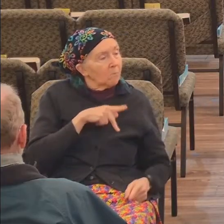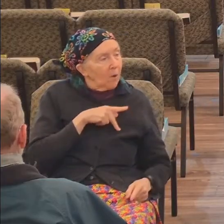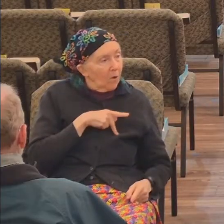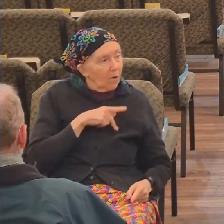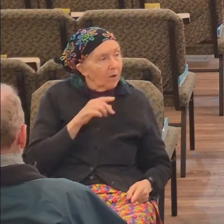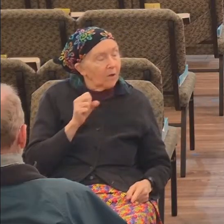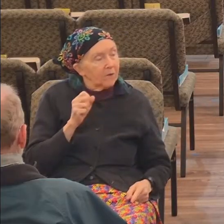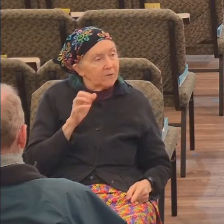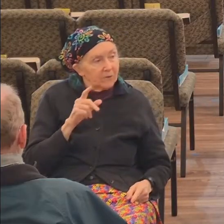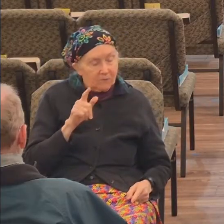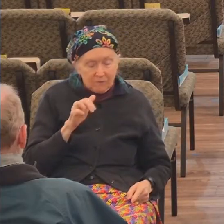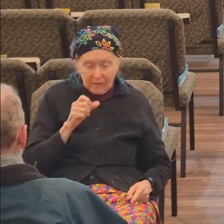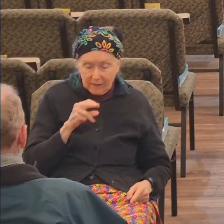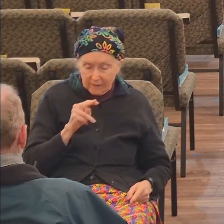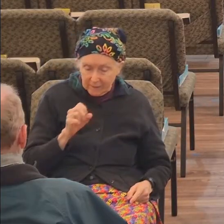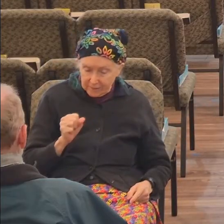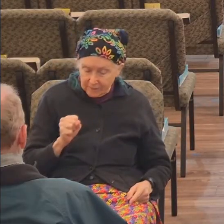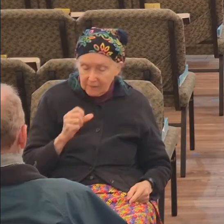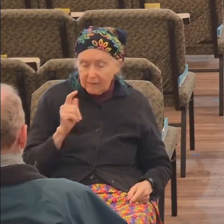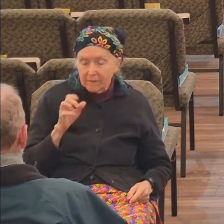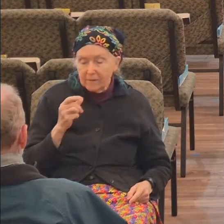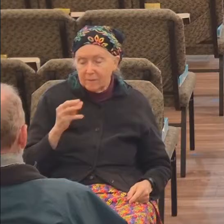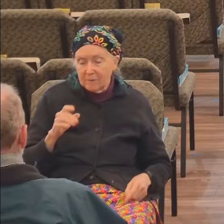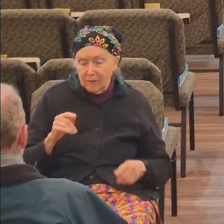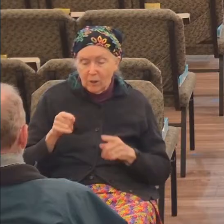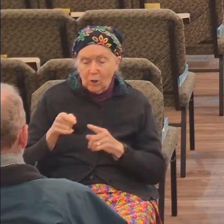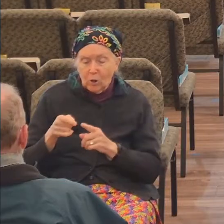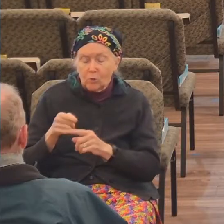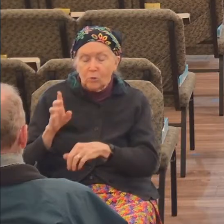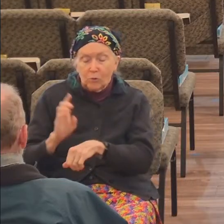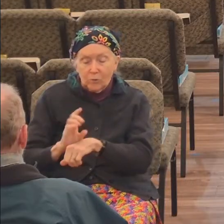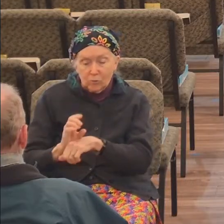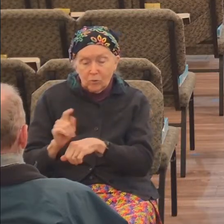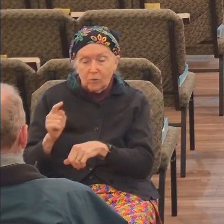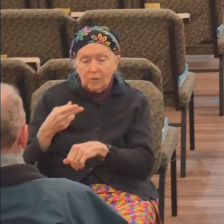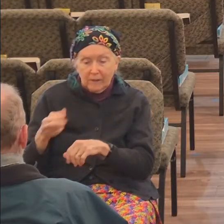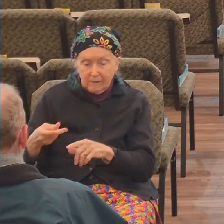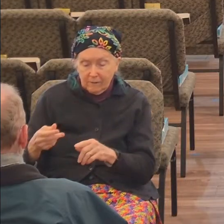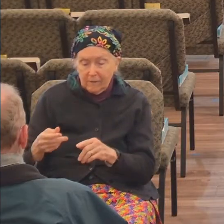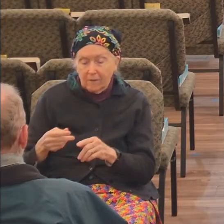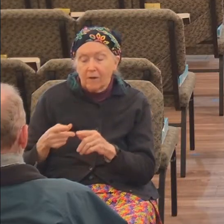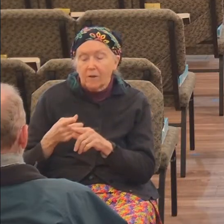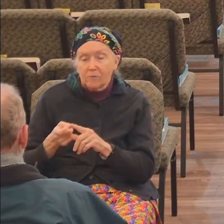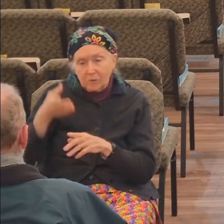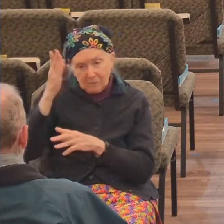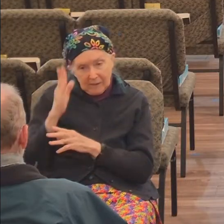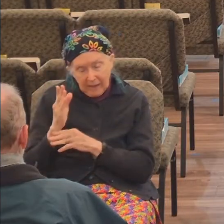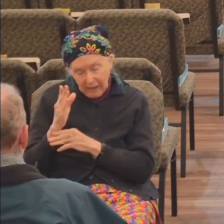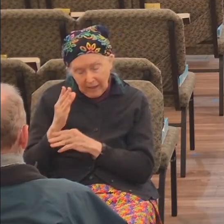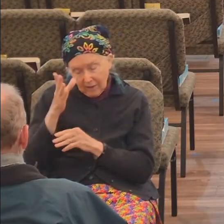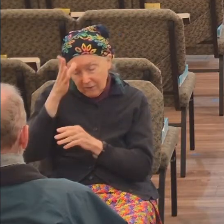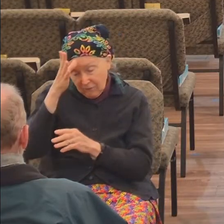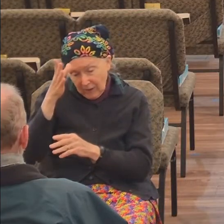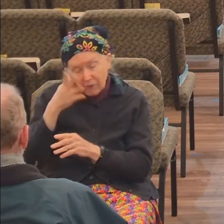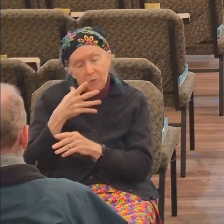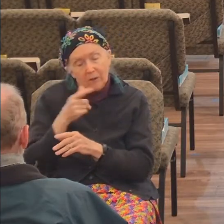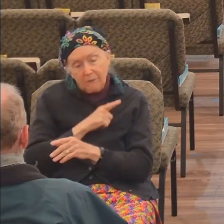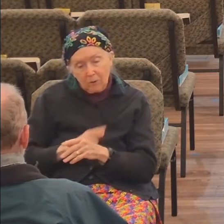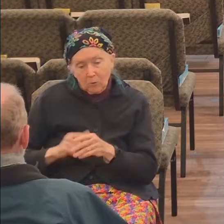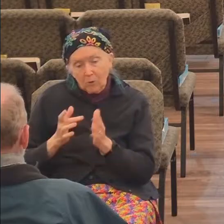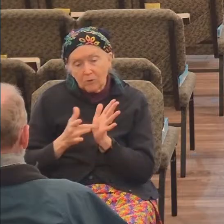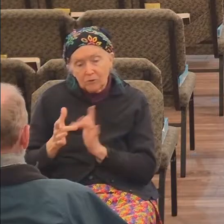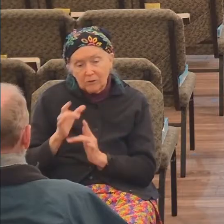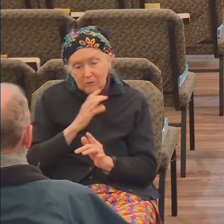To the Thessalonians and God the Father and the Lord Jesus Christ, grace to you and peace. Keep going to verse 4, if you will.